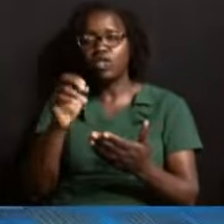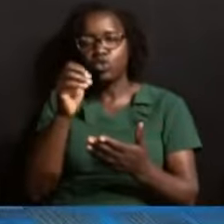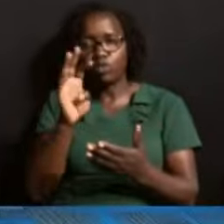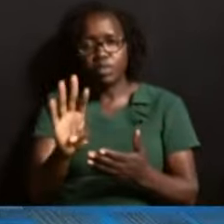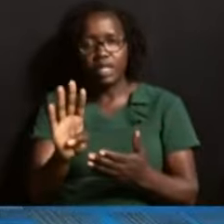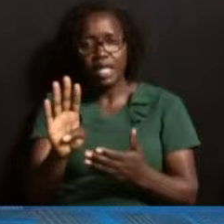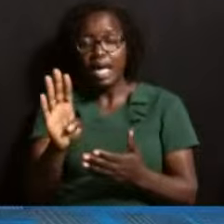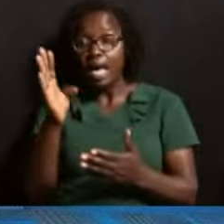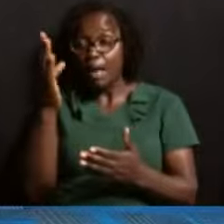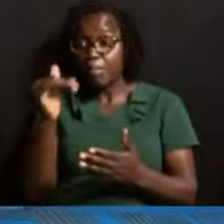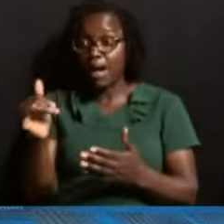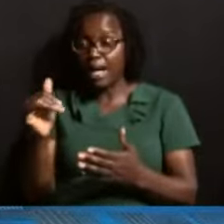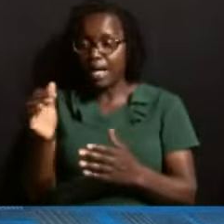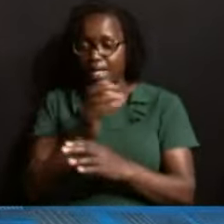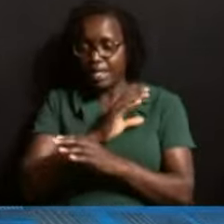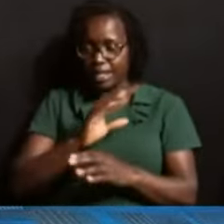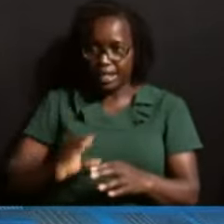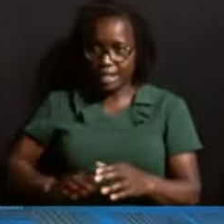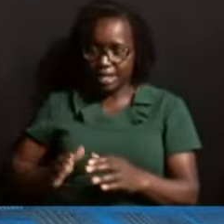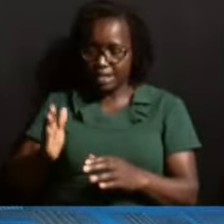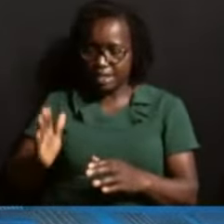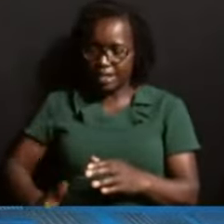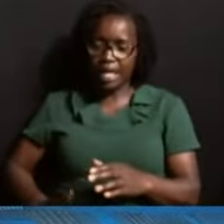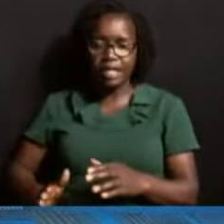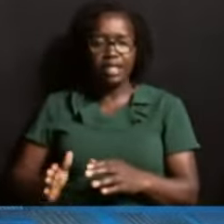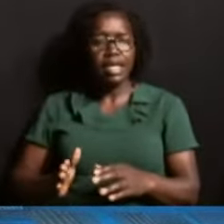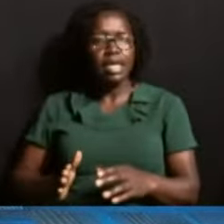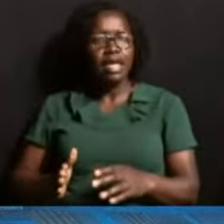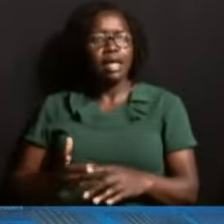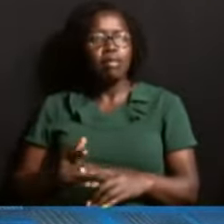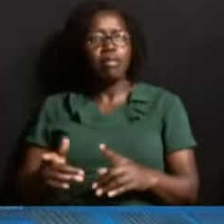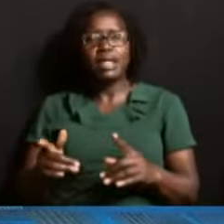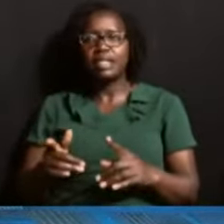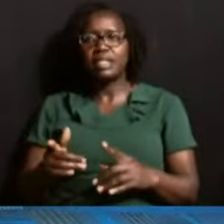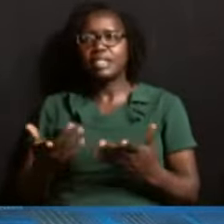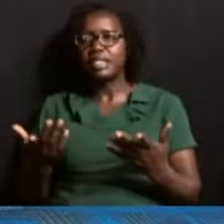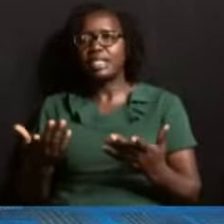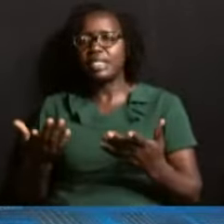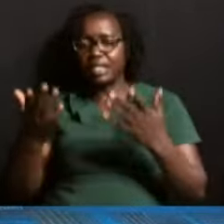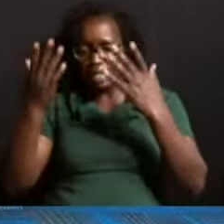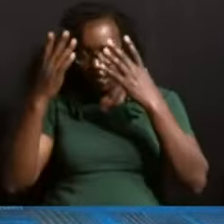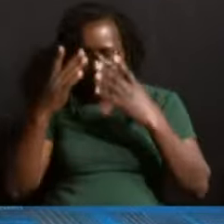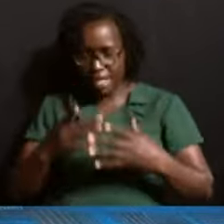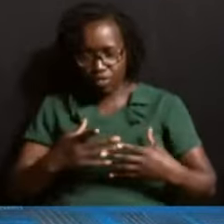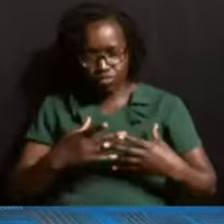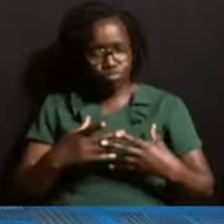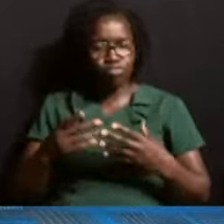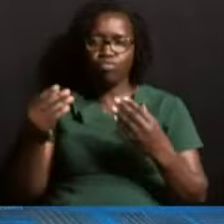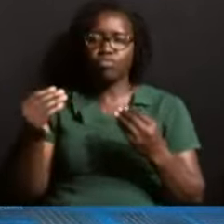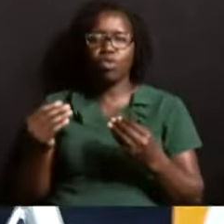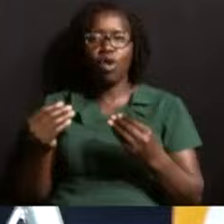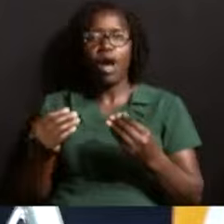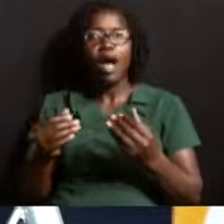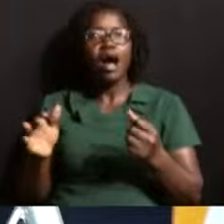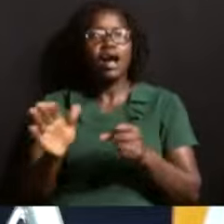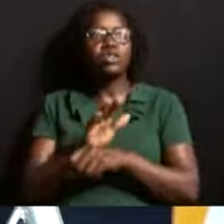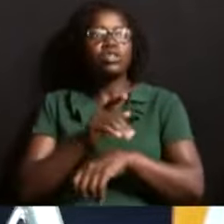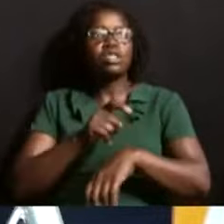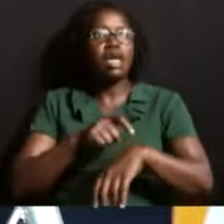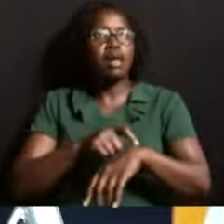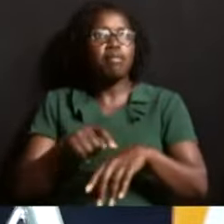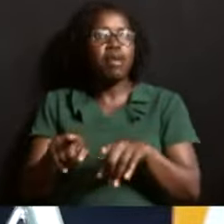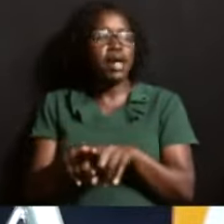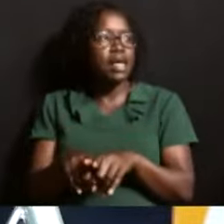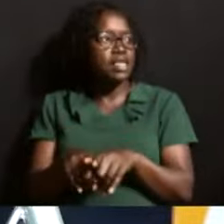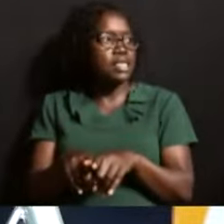Christ's side, beside the Sea of Galilee. And, you know, oftentimes as